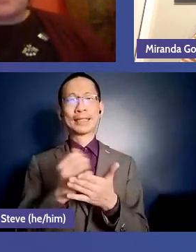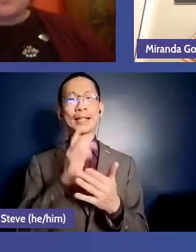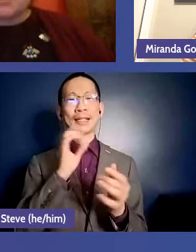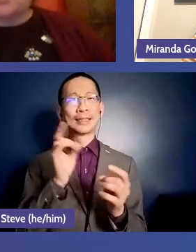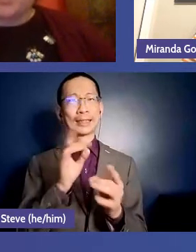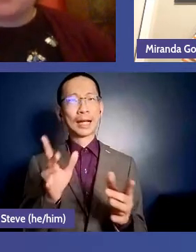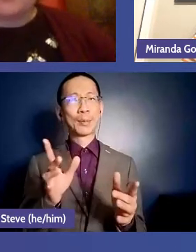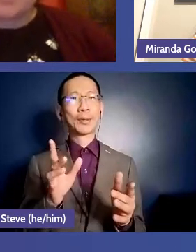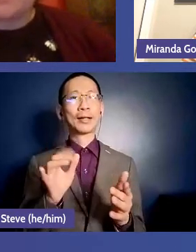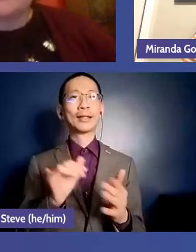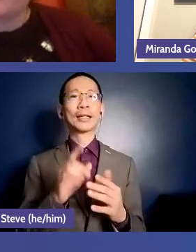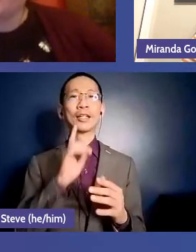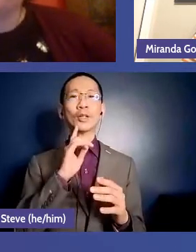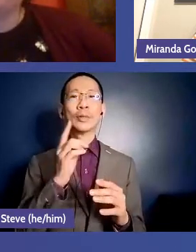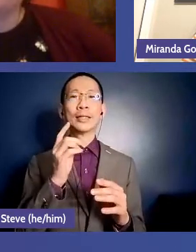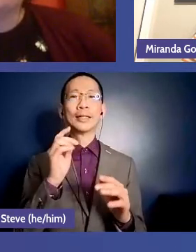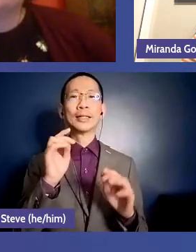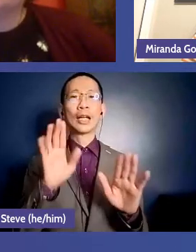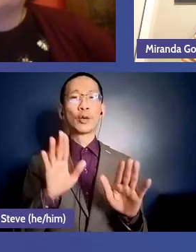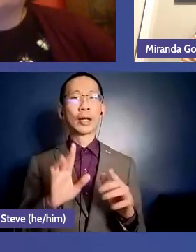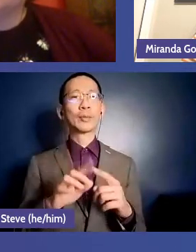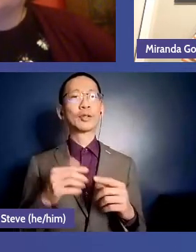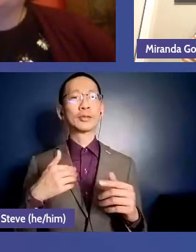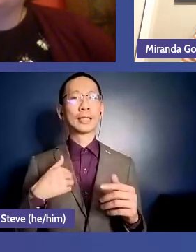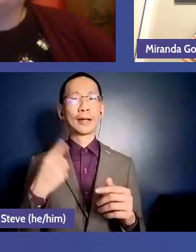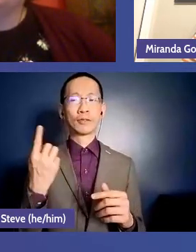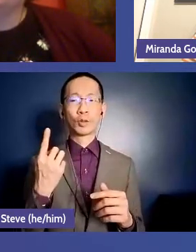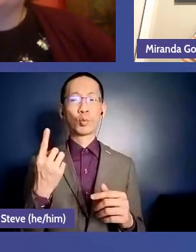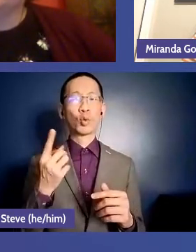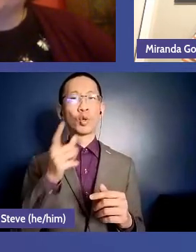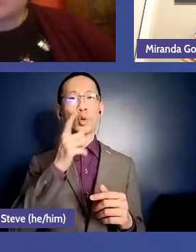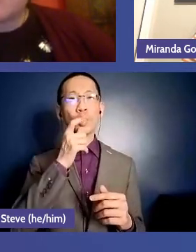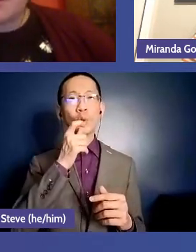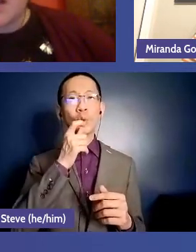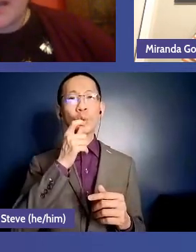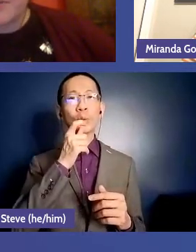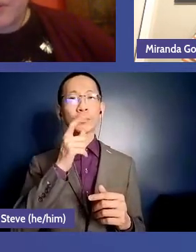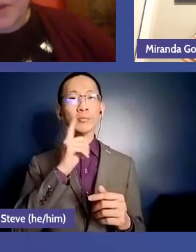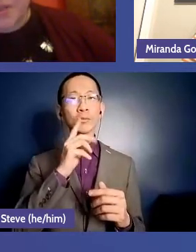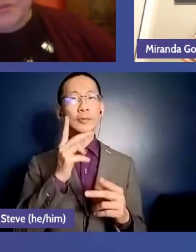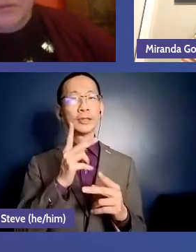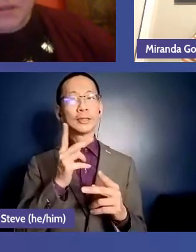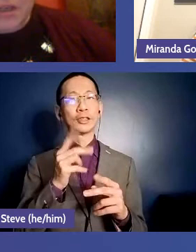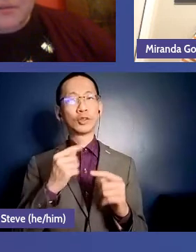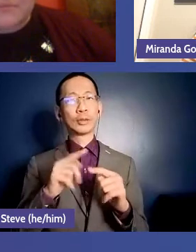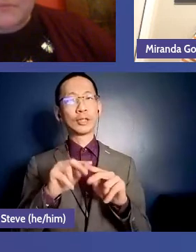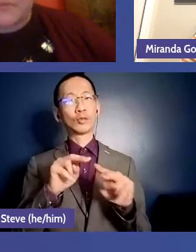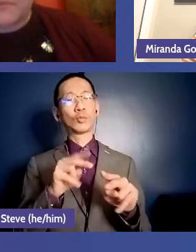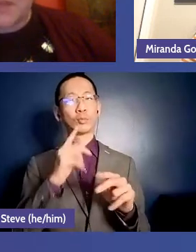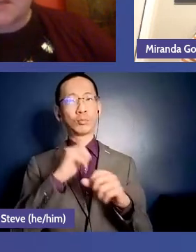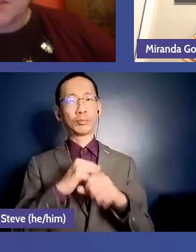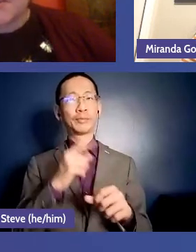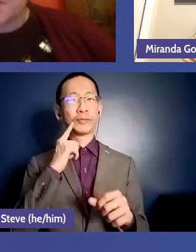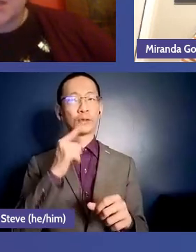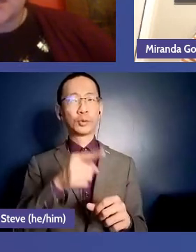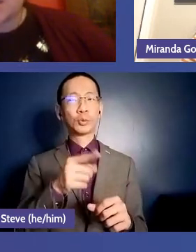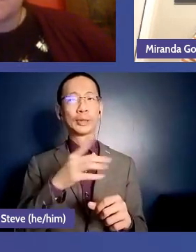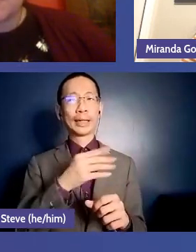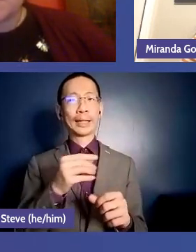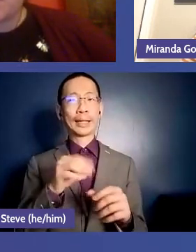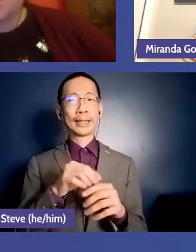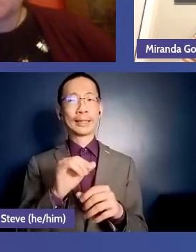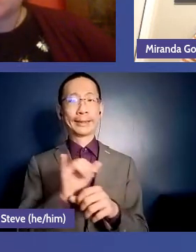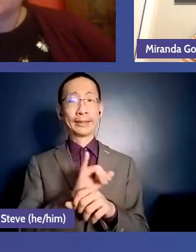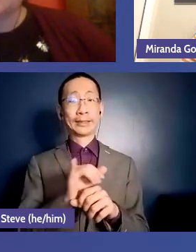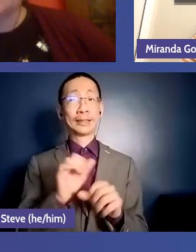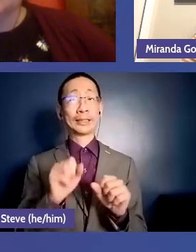it's really incredible to have someone who is, you know, keeping their eye out for you in the industry, because it can be